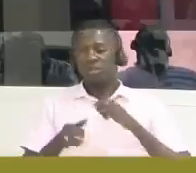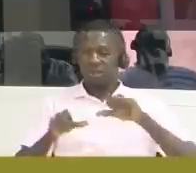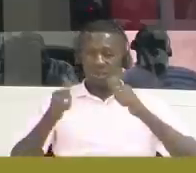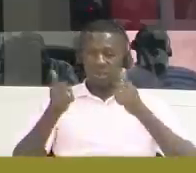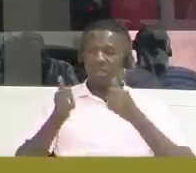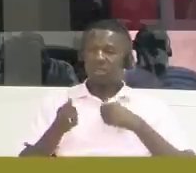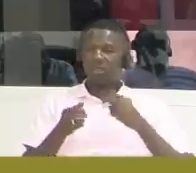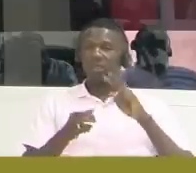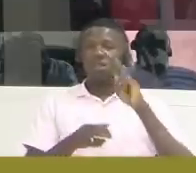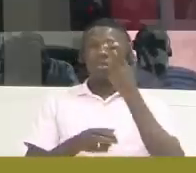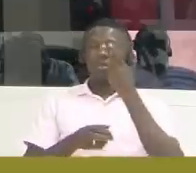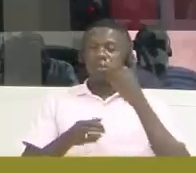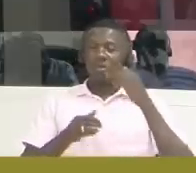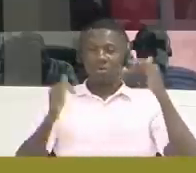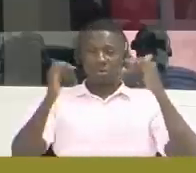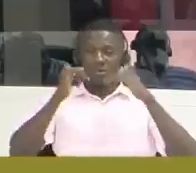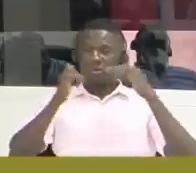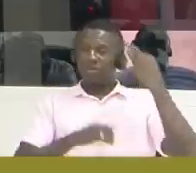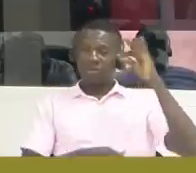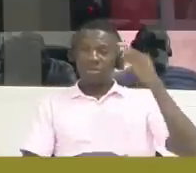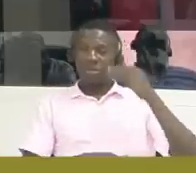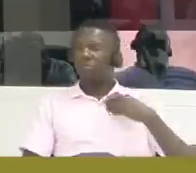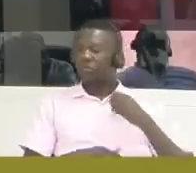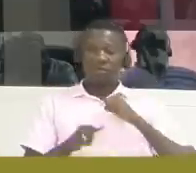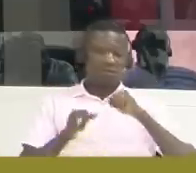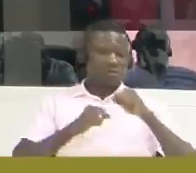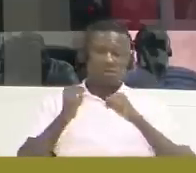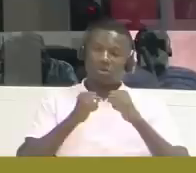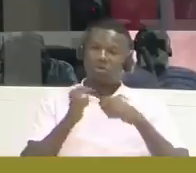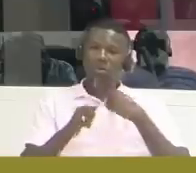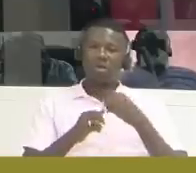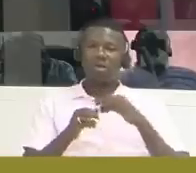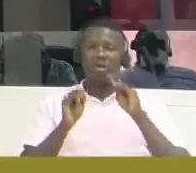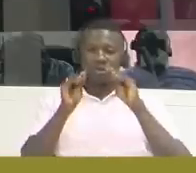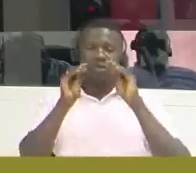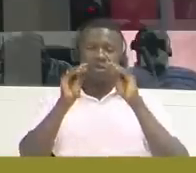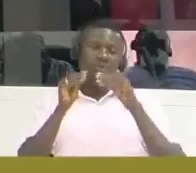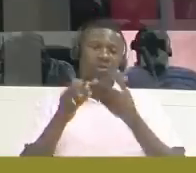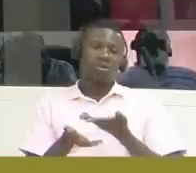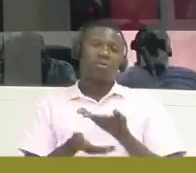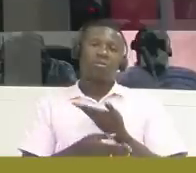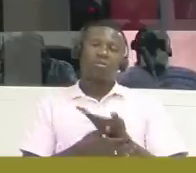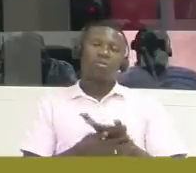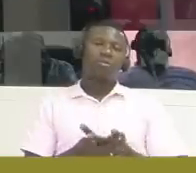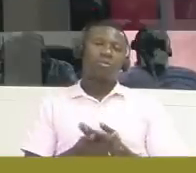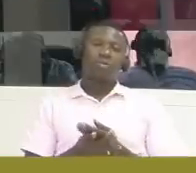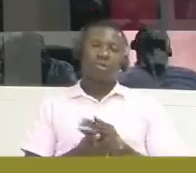still struggling with her education. Thank you. Thank you.